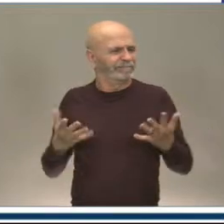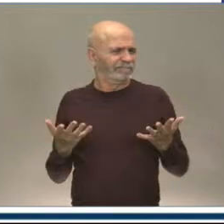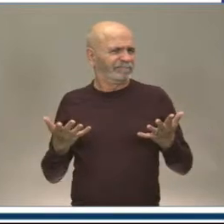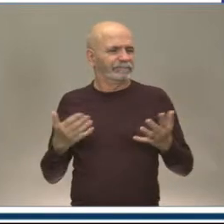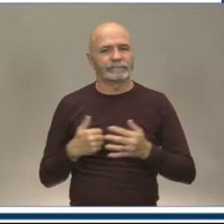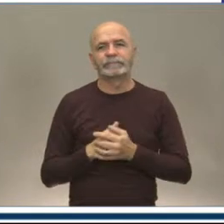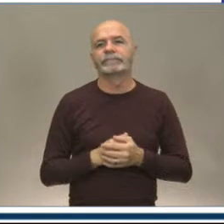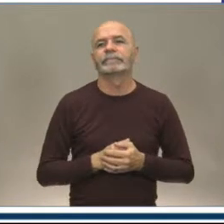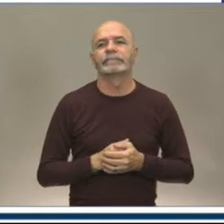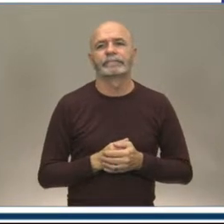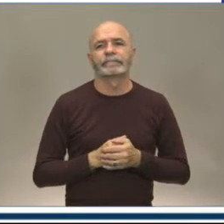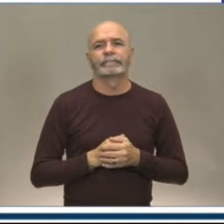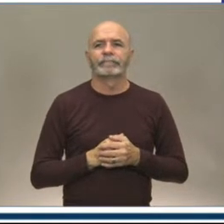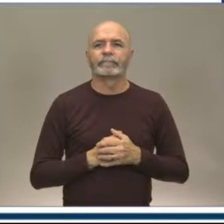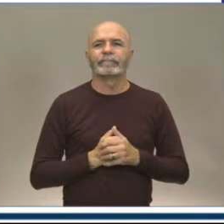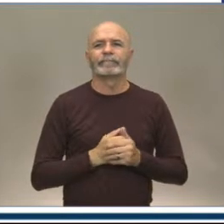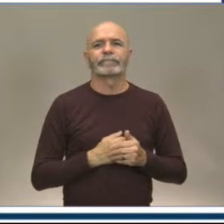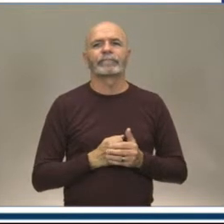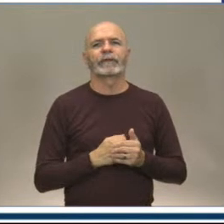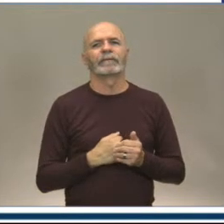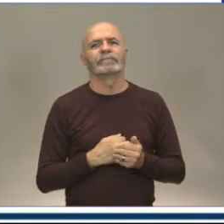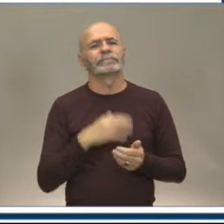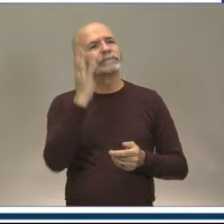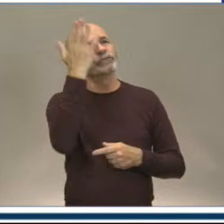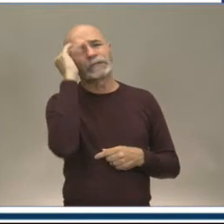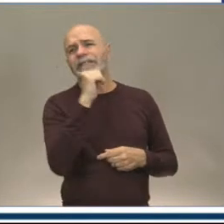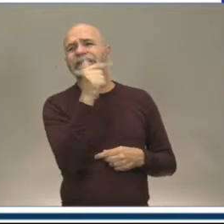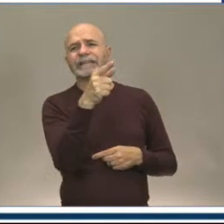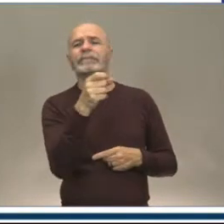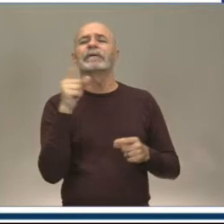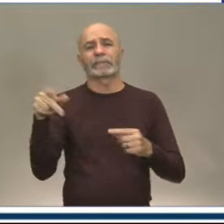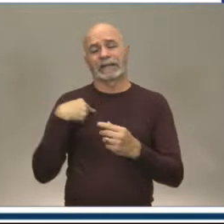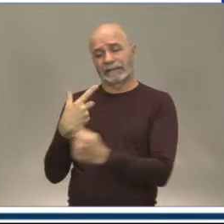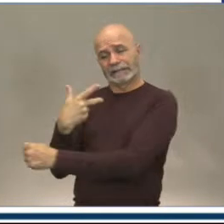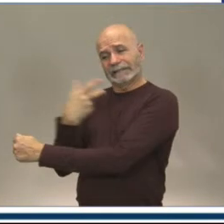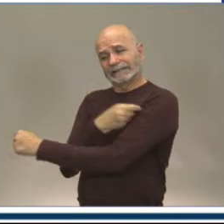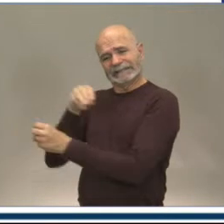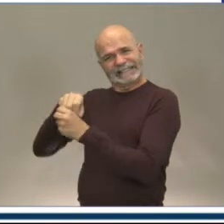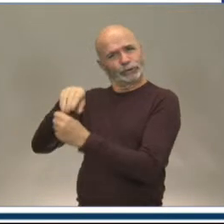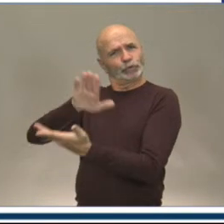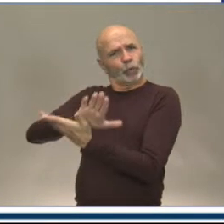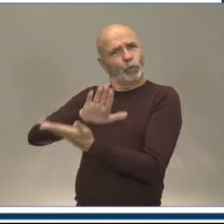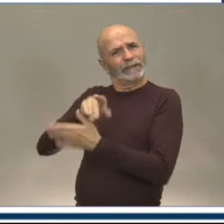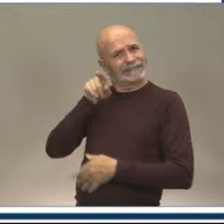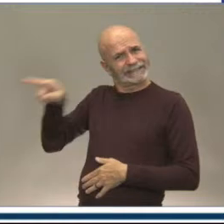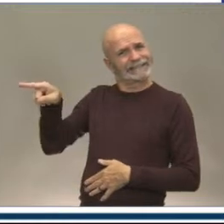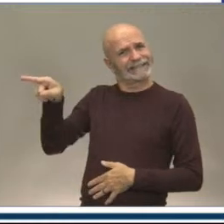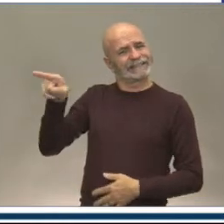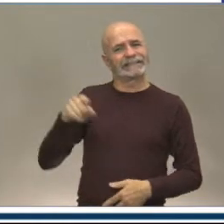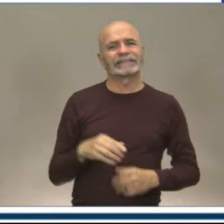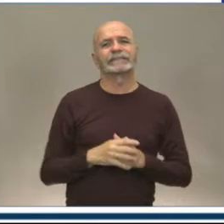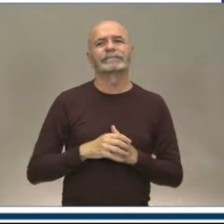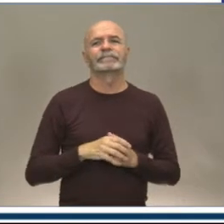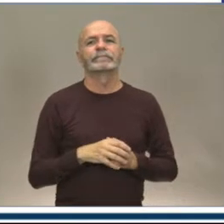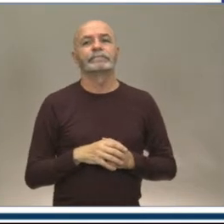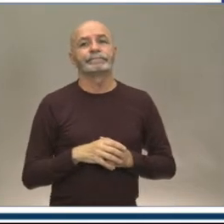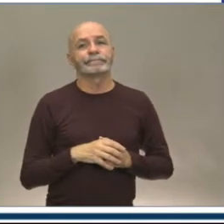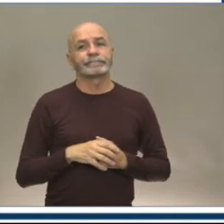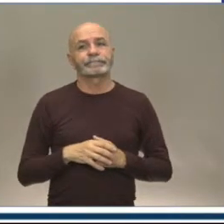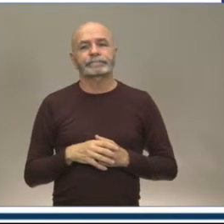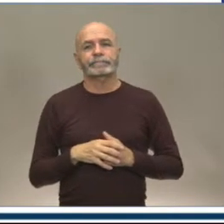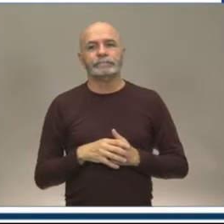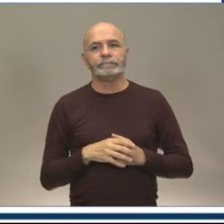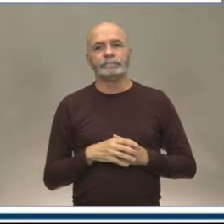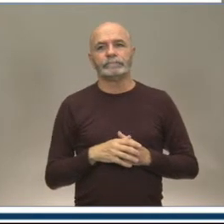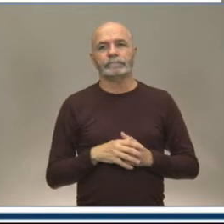Strang, why not vaccinate kids in schools, given that you've shown hesitance towards the idea? So we worked through this. I mean, for